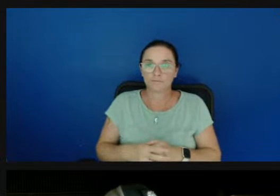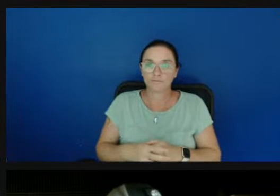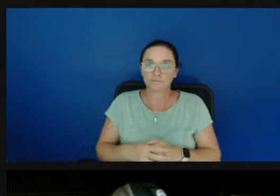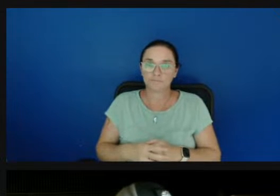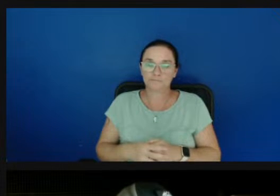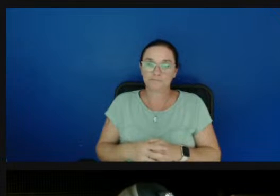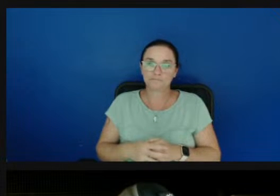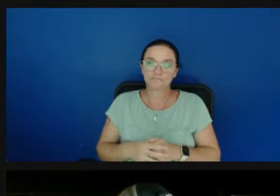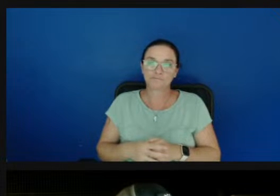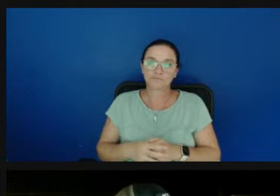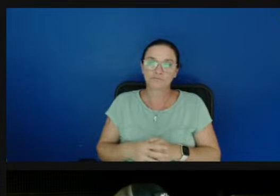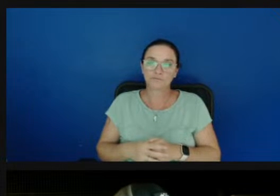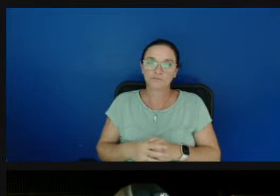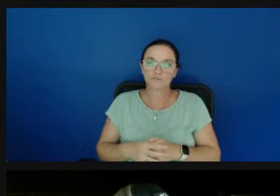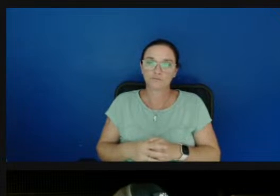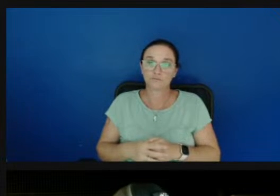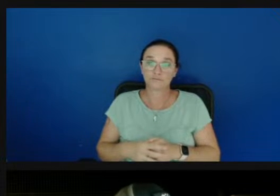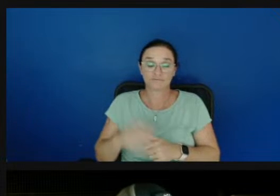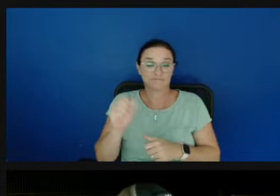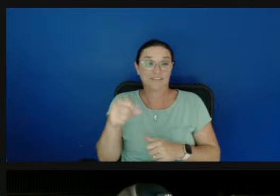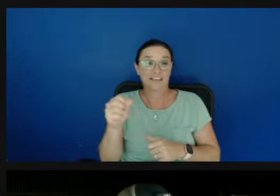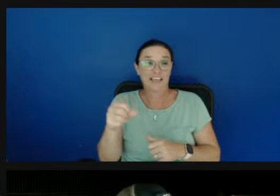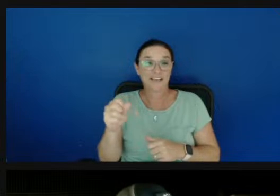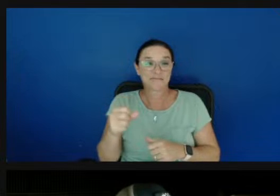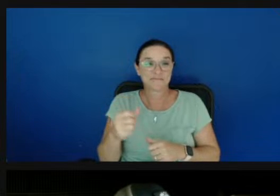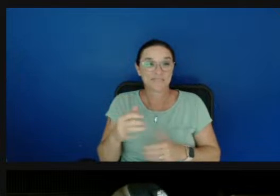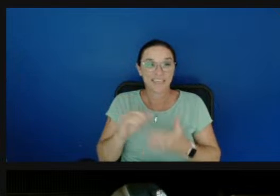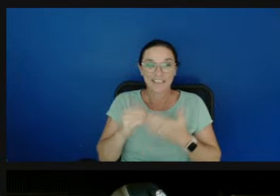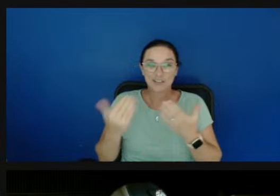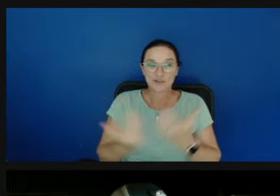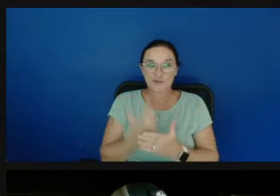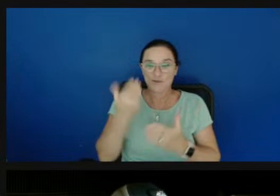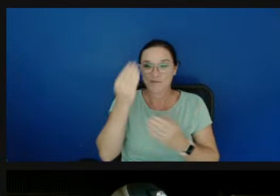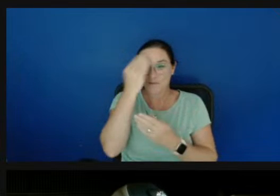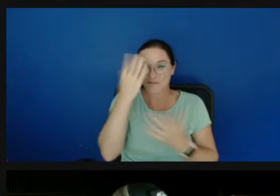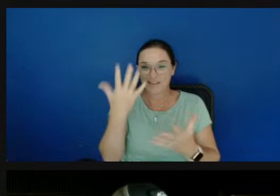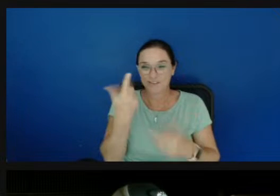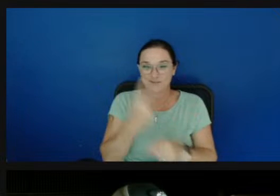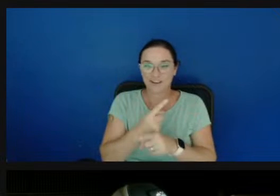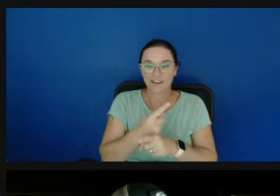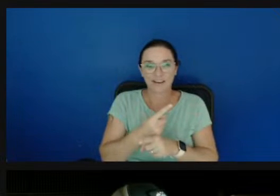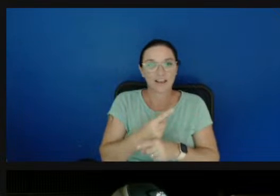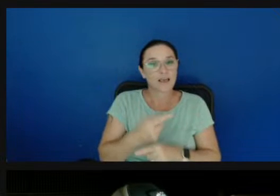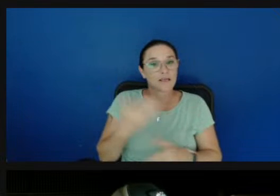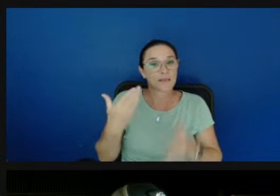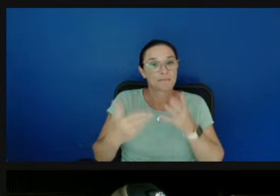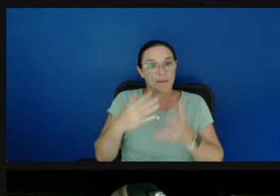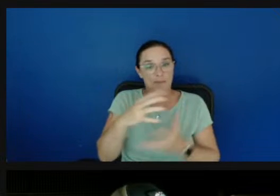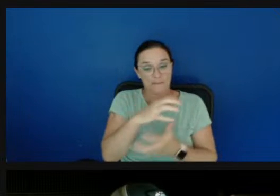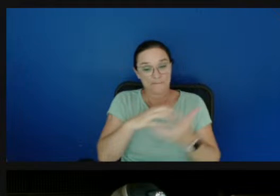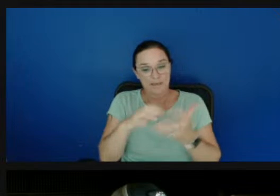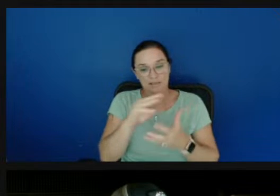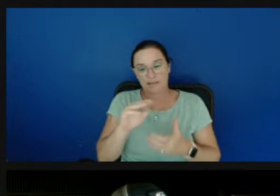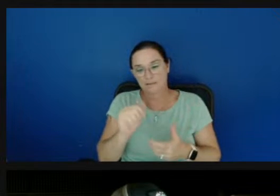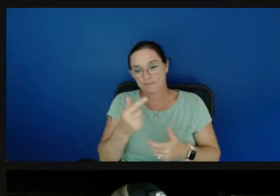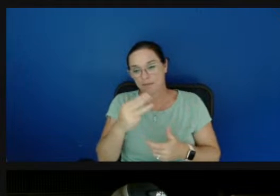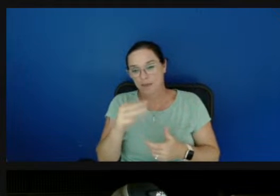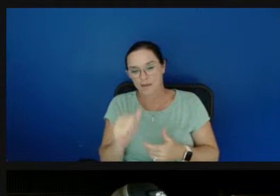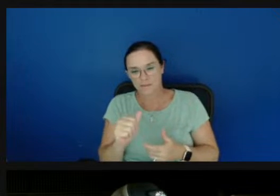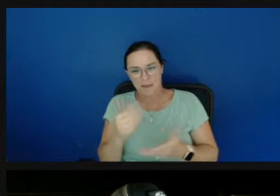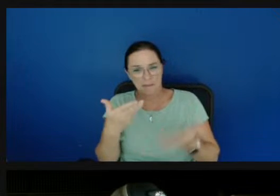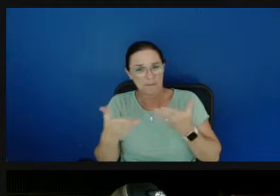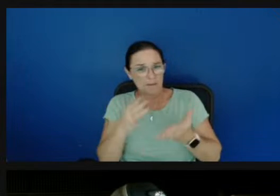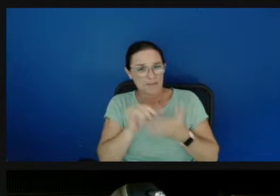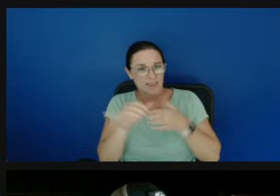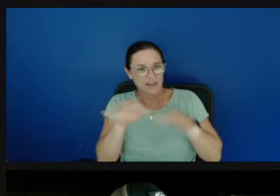So yeah, that's a whole bunch of new information there, right? That perhaps mixing these magmas explains why these eruptions were so